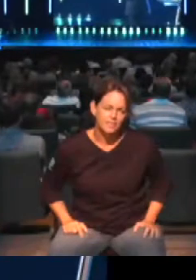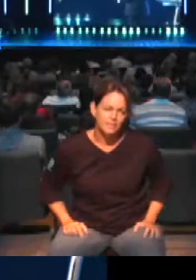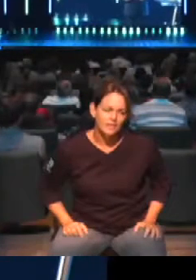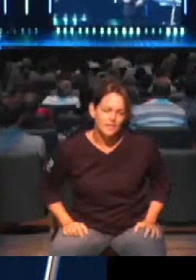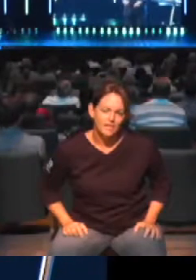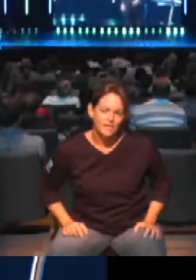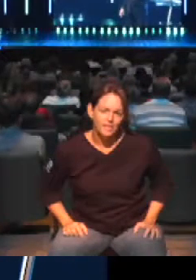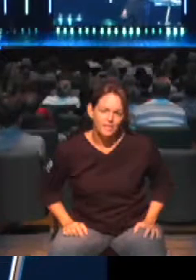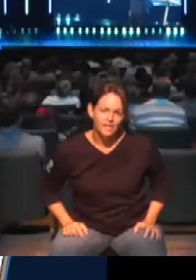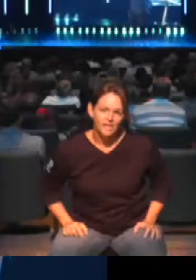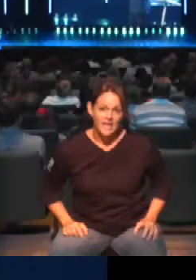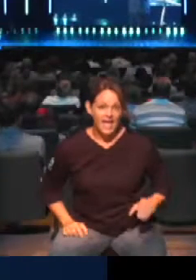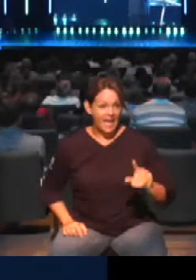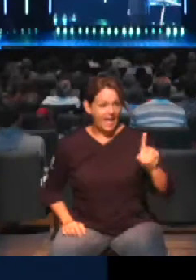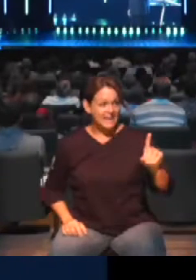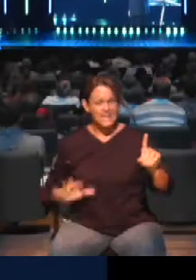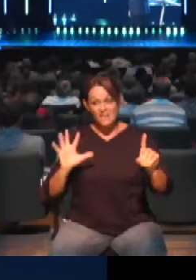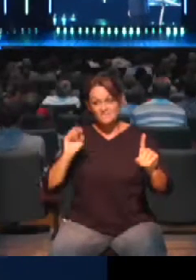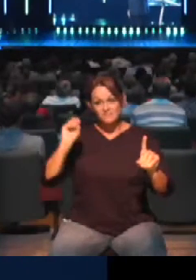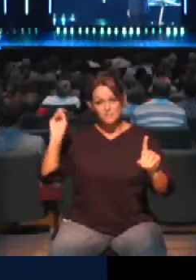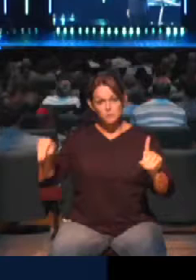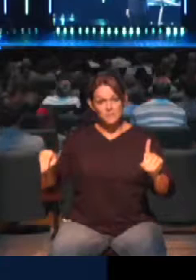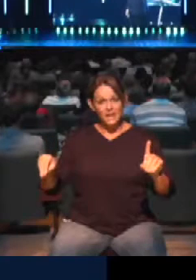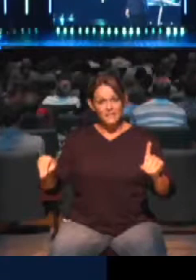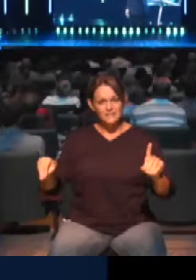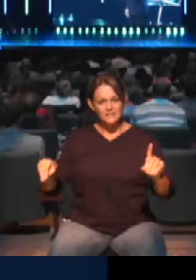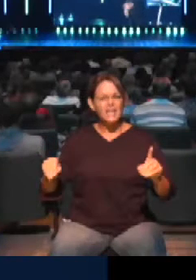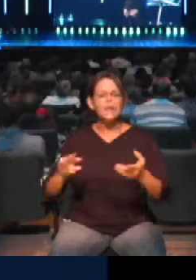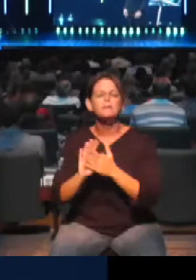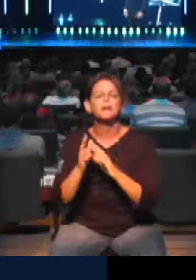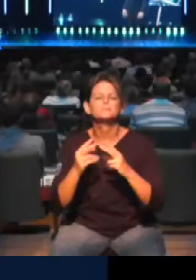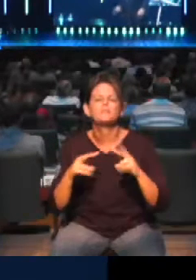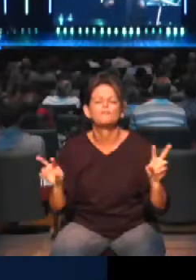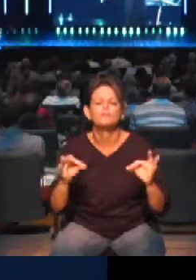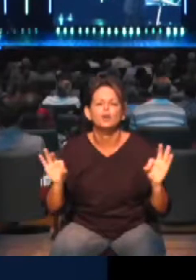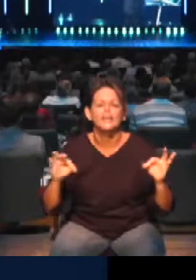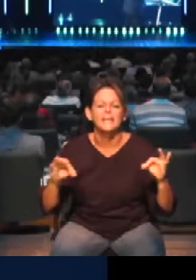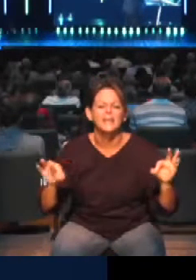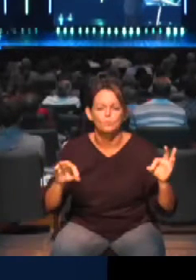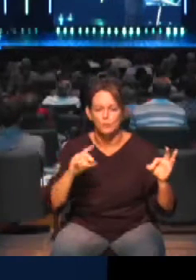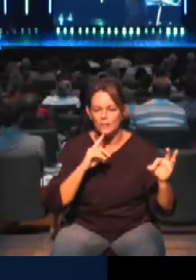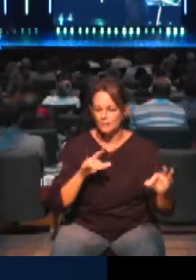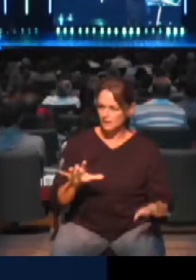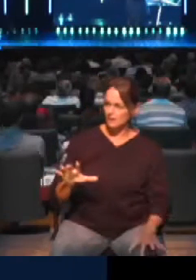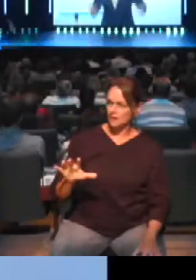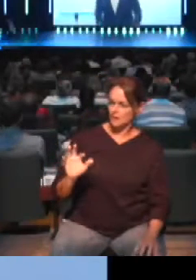Then she said, and if it's 50% off, it's free.